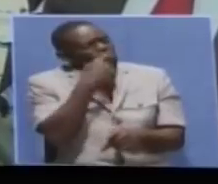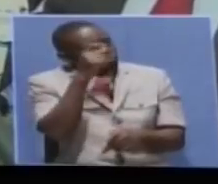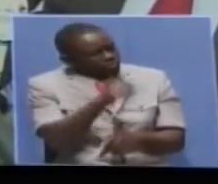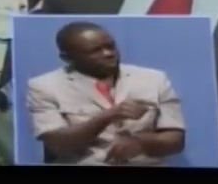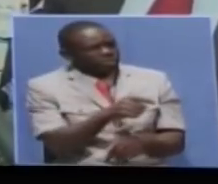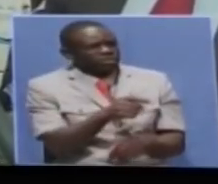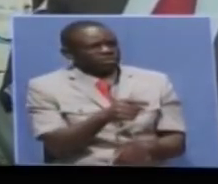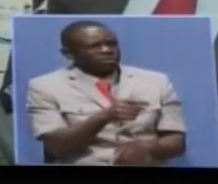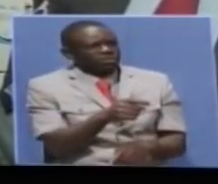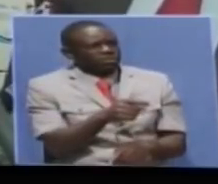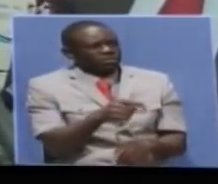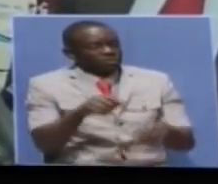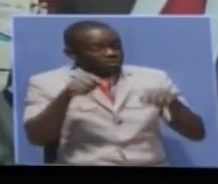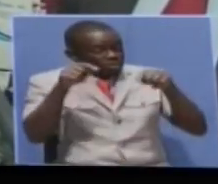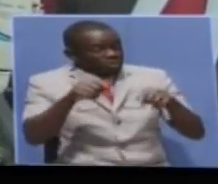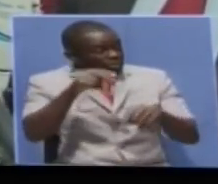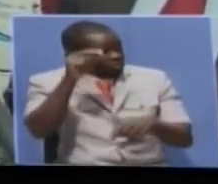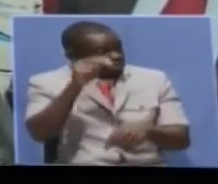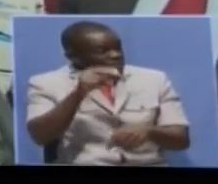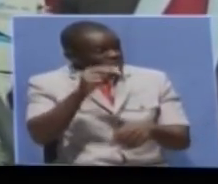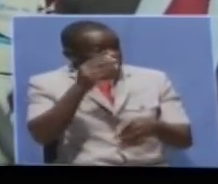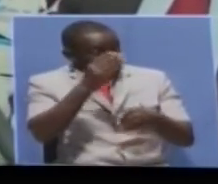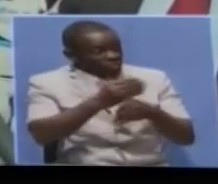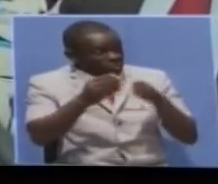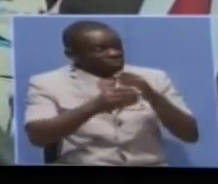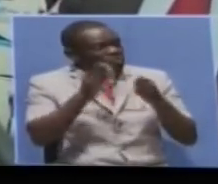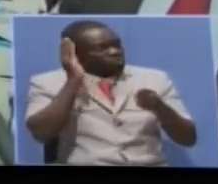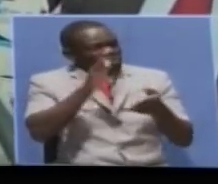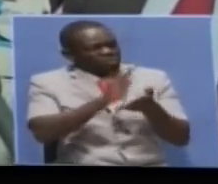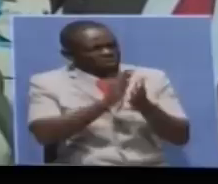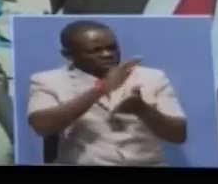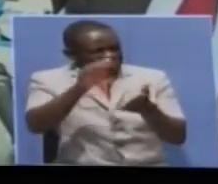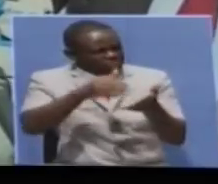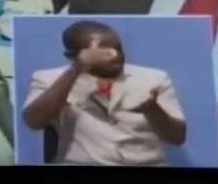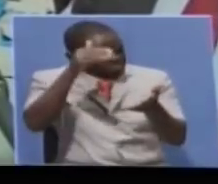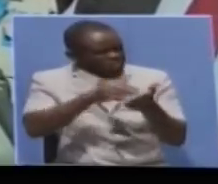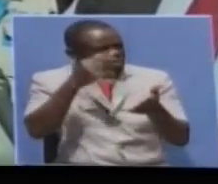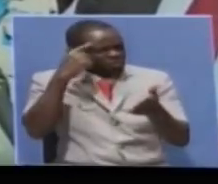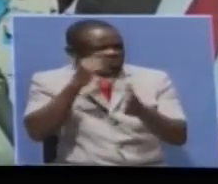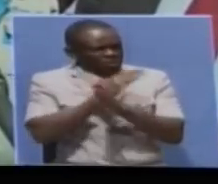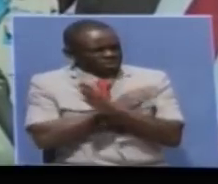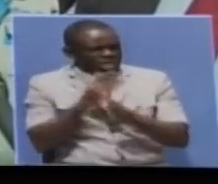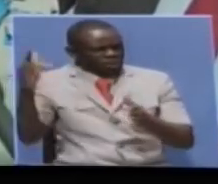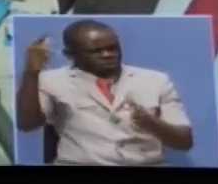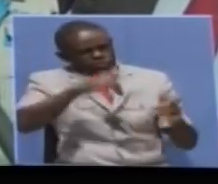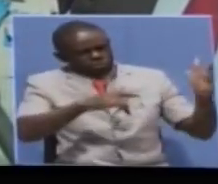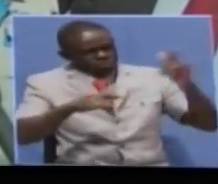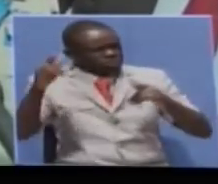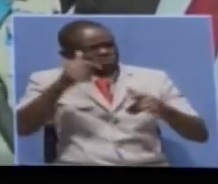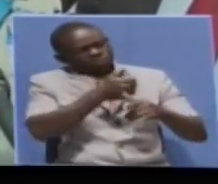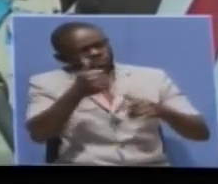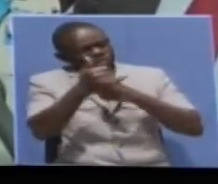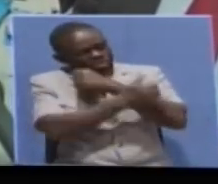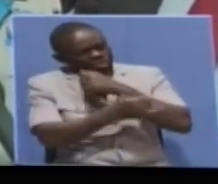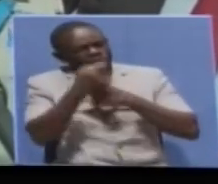focal point for trade in Zambia and in the Copperbelt. All these countries will be landing on this airport. So to me, I will support. But